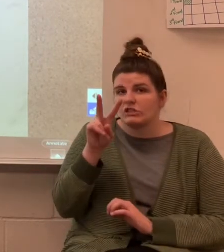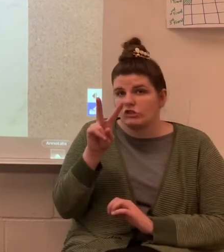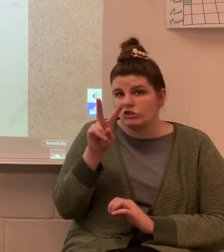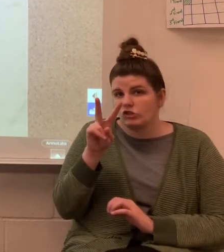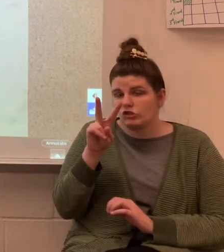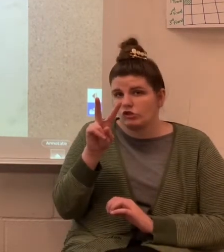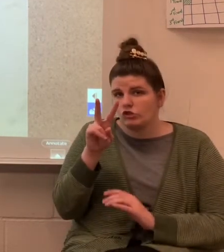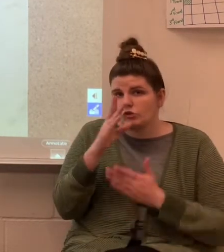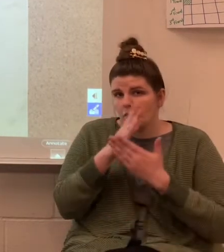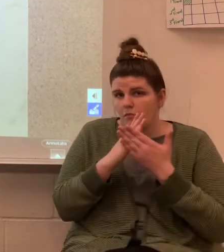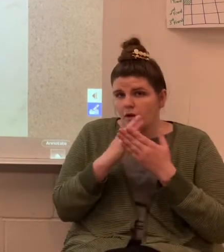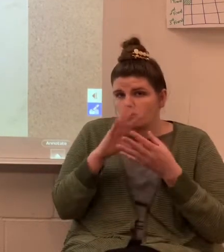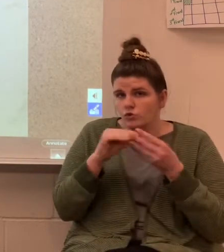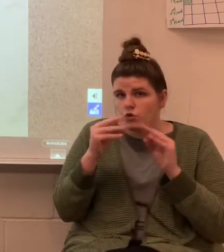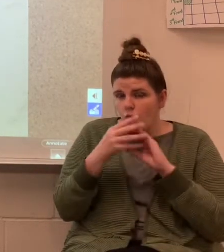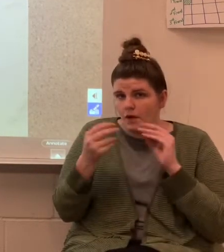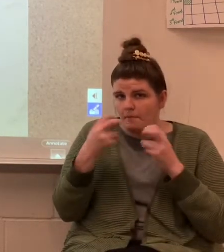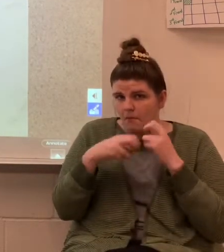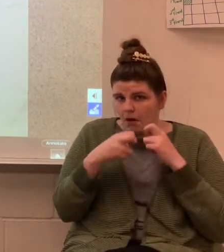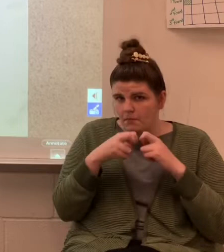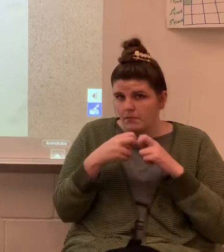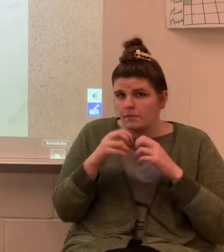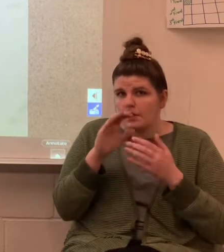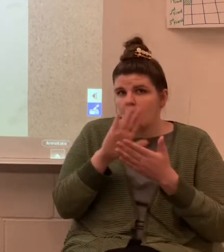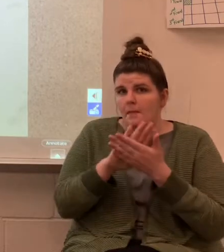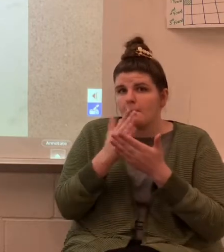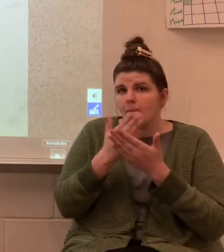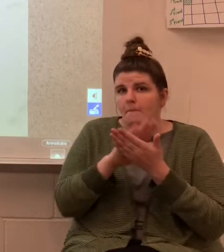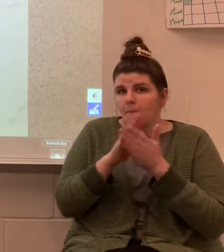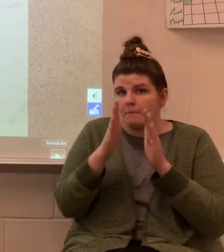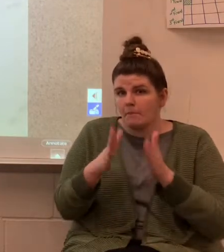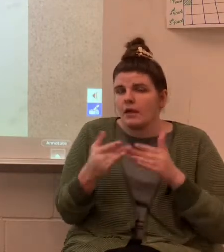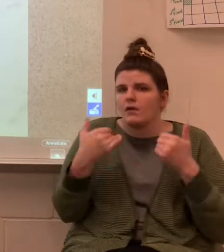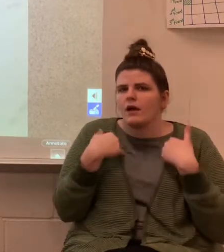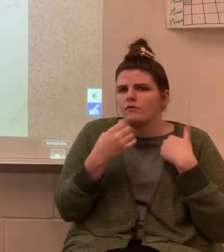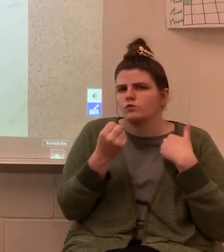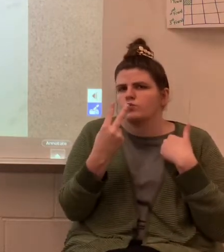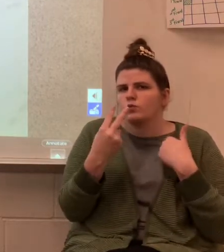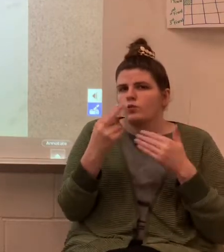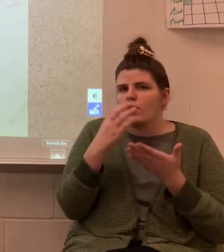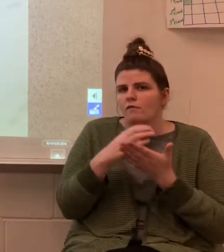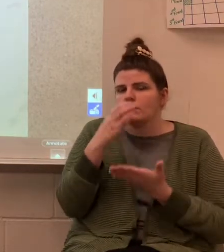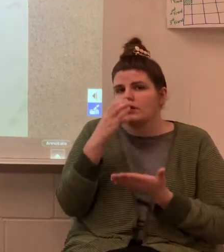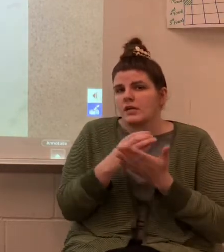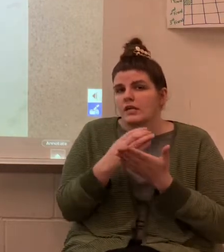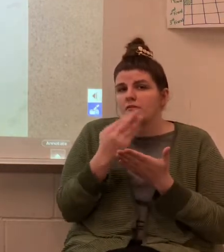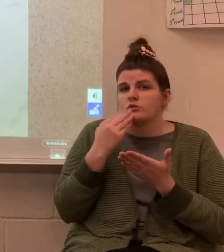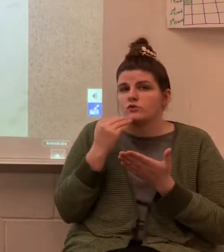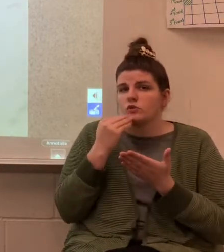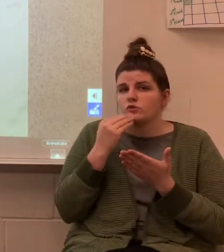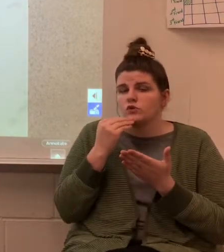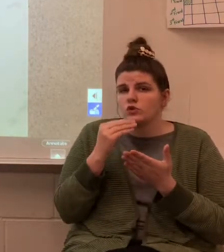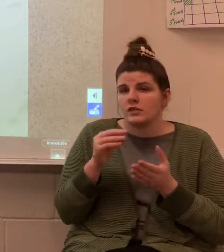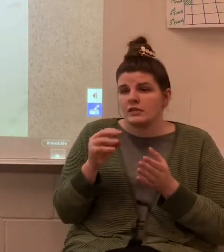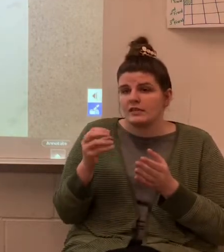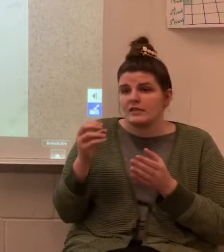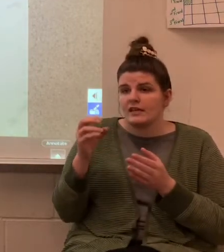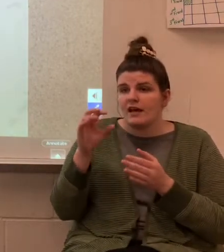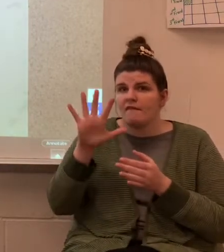problem. The baker has 12 cups of sugar. She sets aside 5 cups of that 12 cups for a